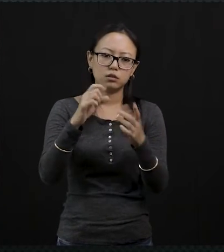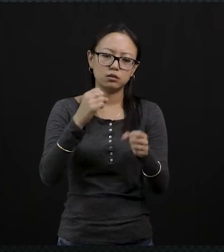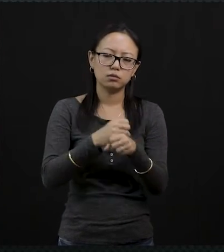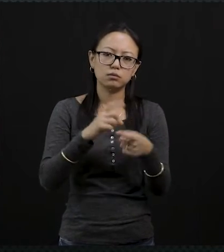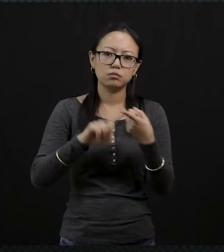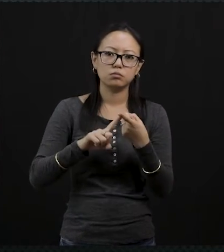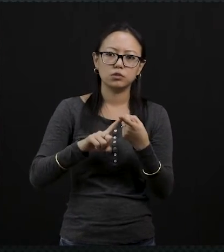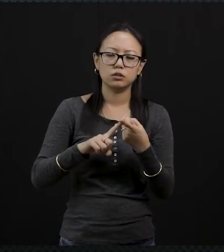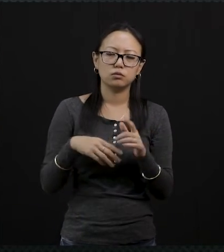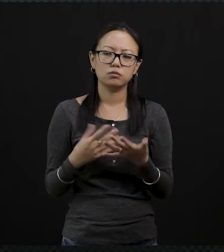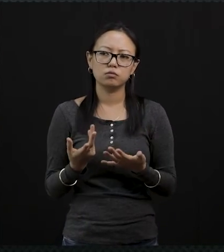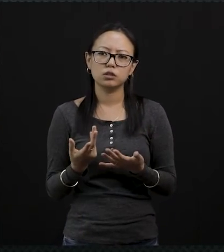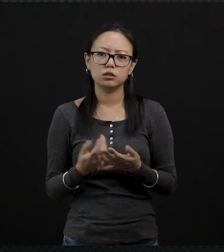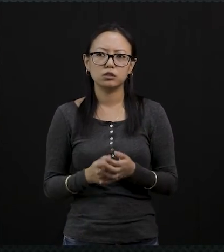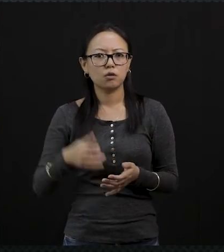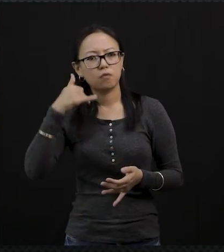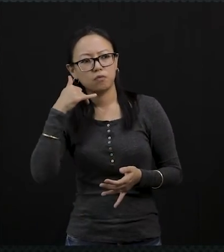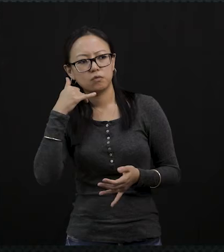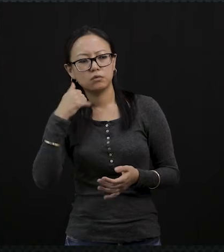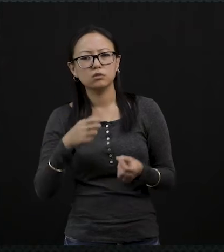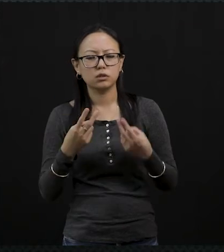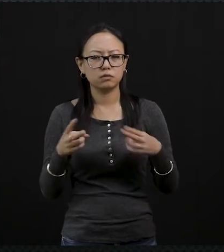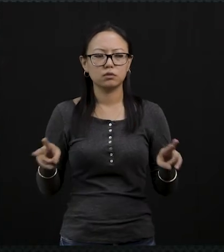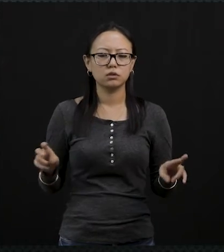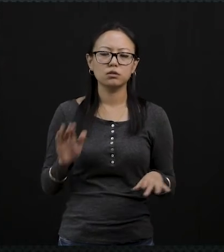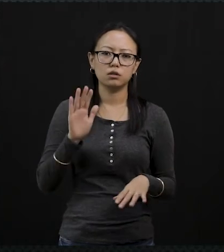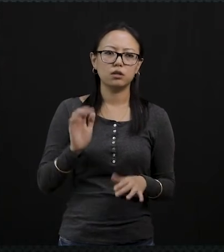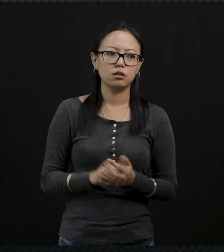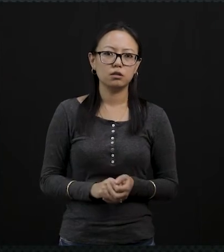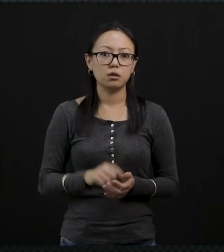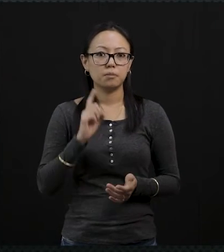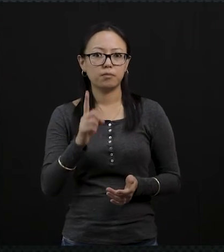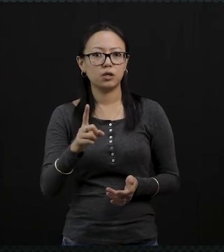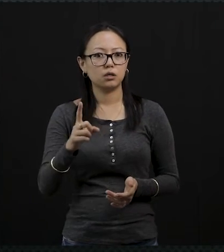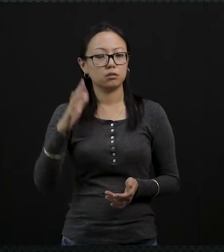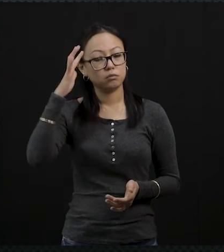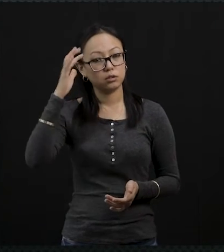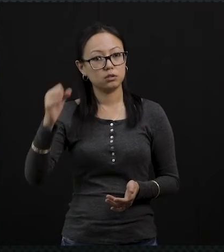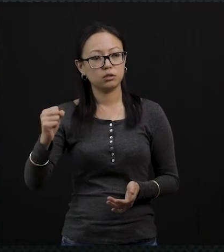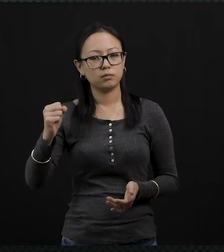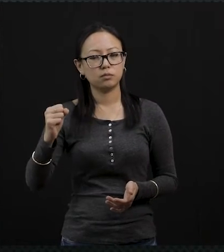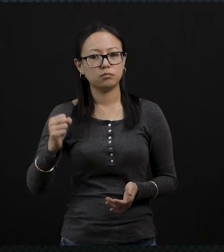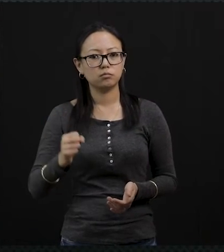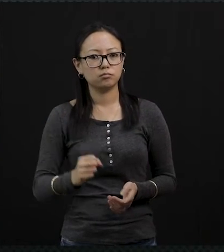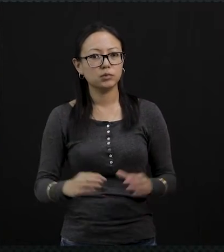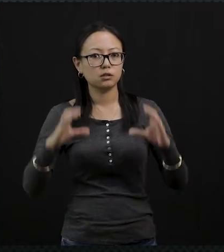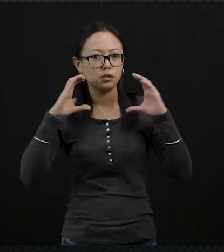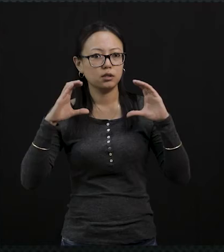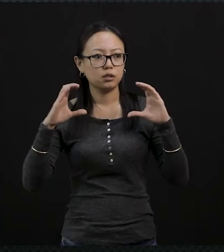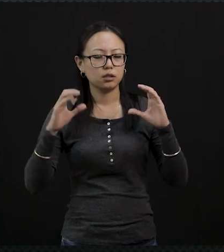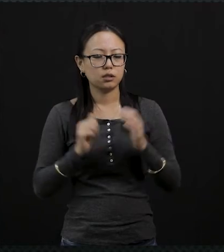home, but we should be very careful. Now, one thing you should remember is, dear students, you